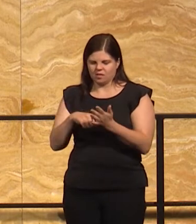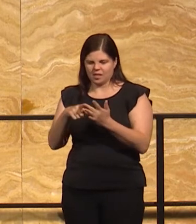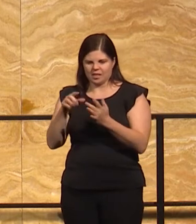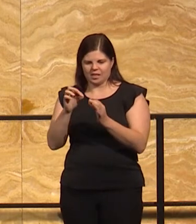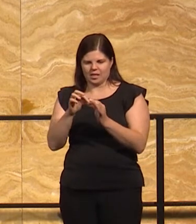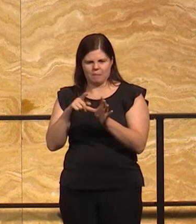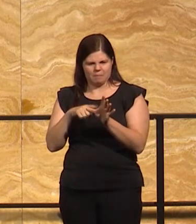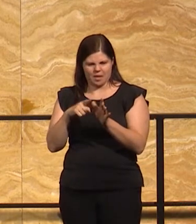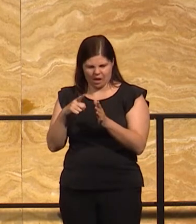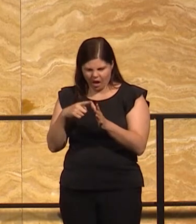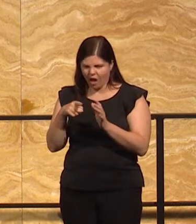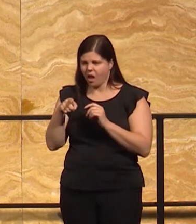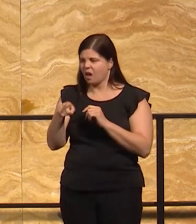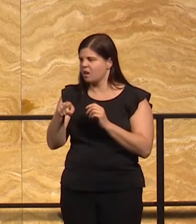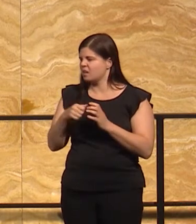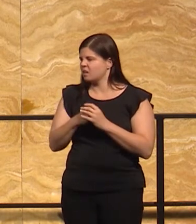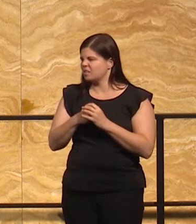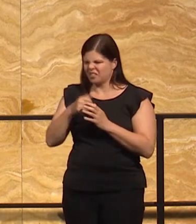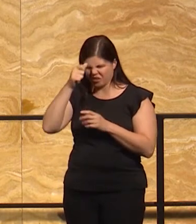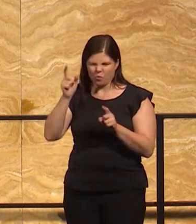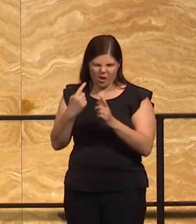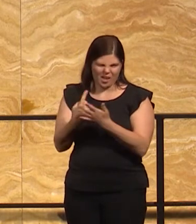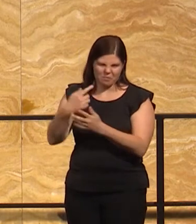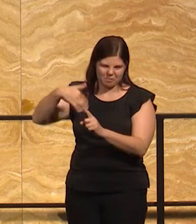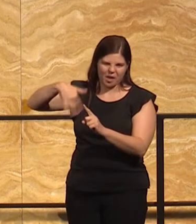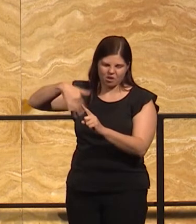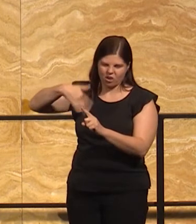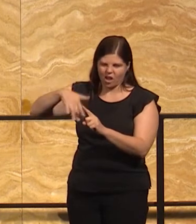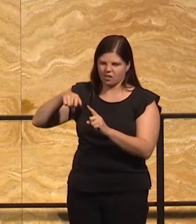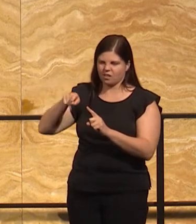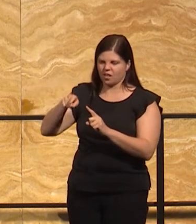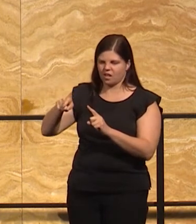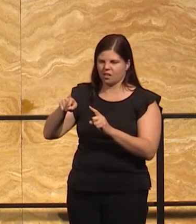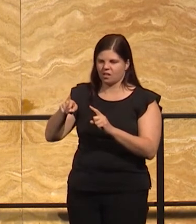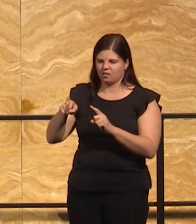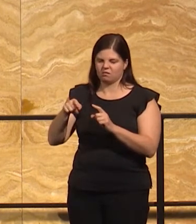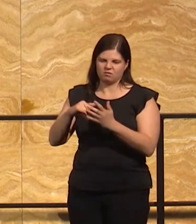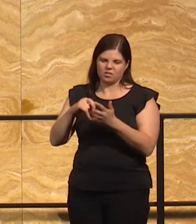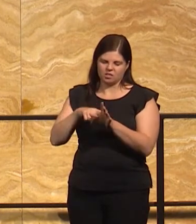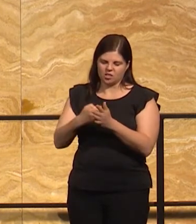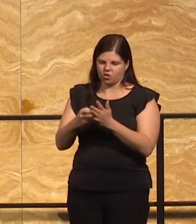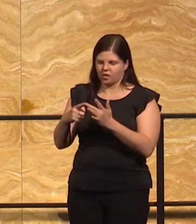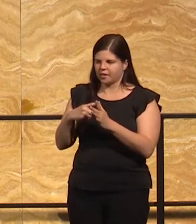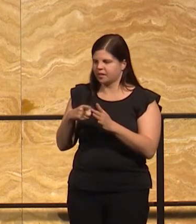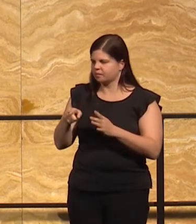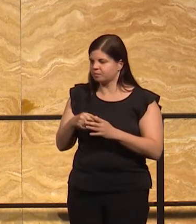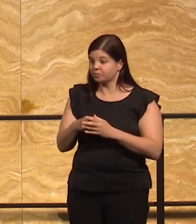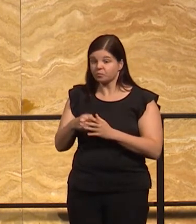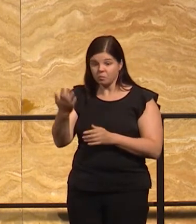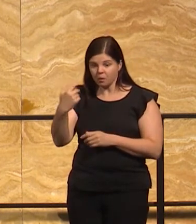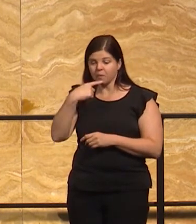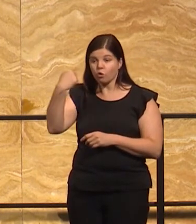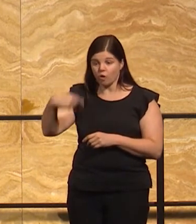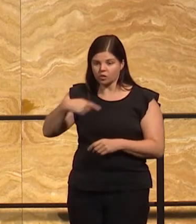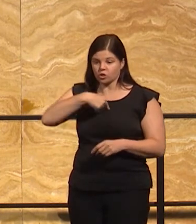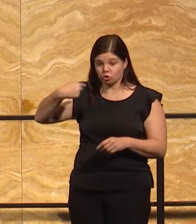I don't know if you're familiar with what happened in the background of Syria, when Russia and